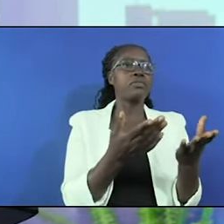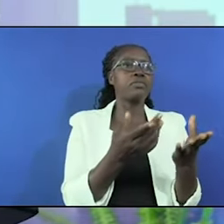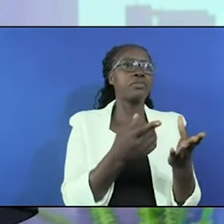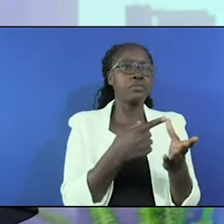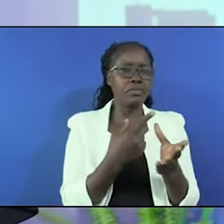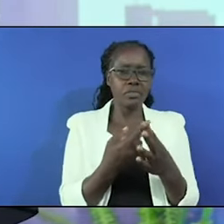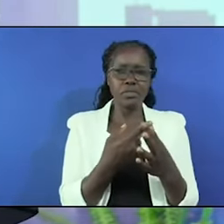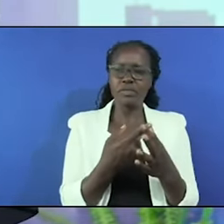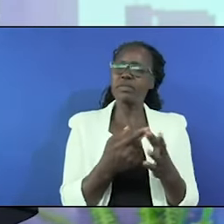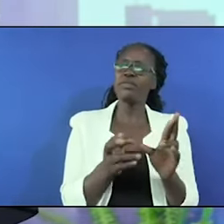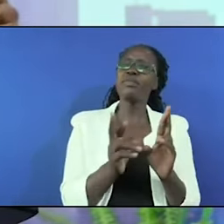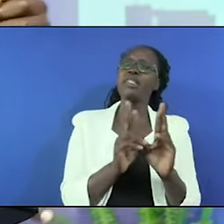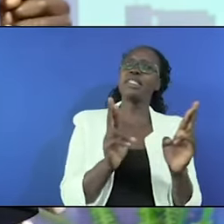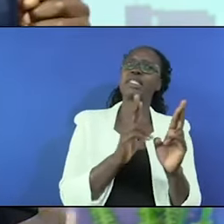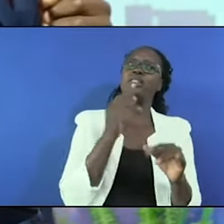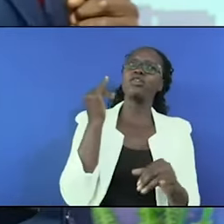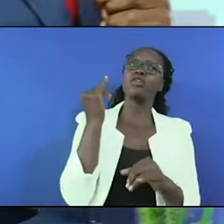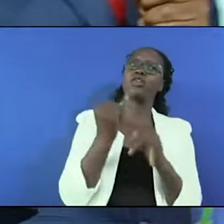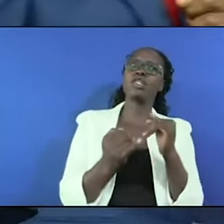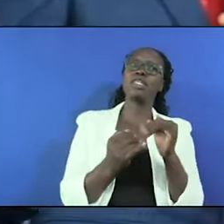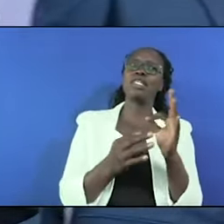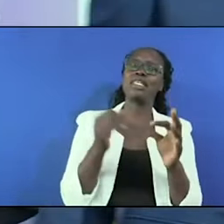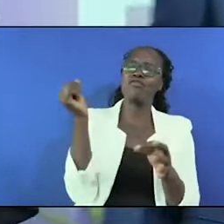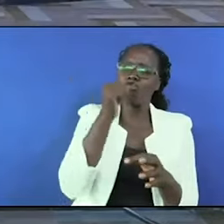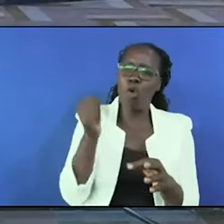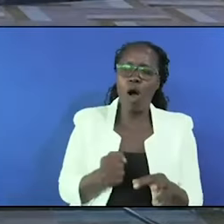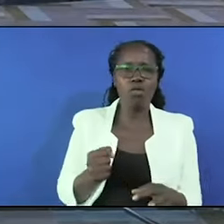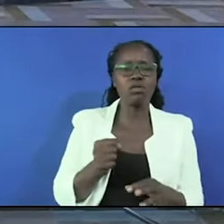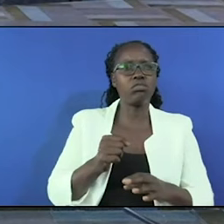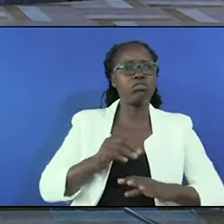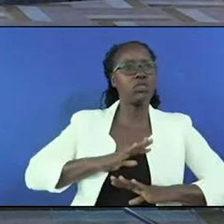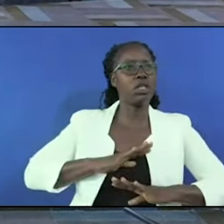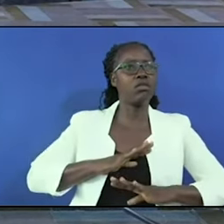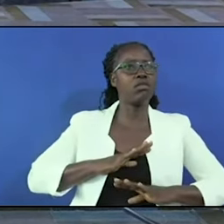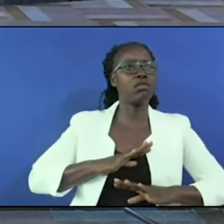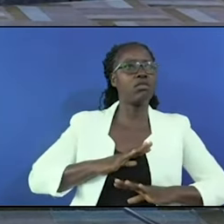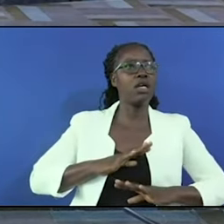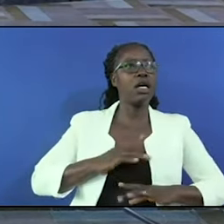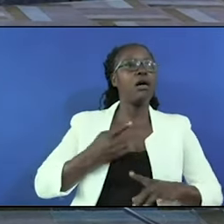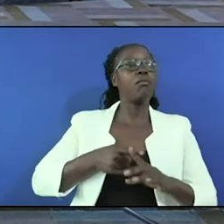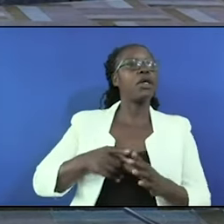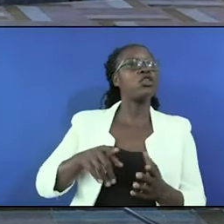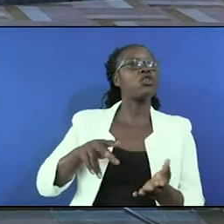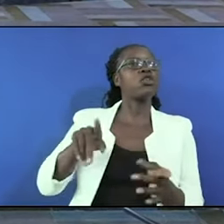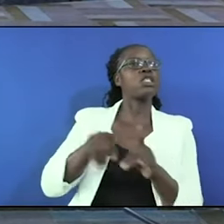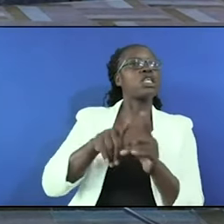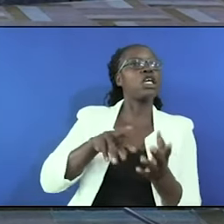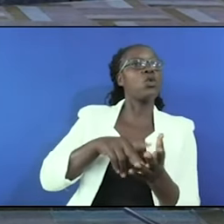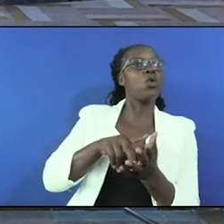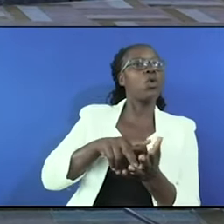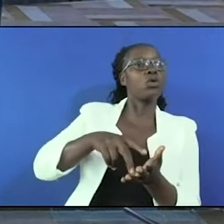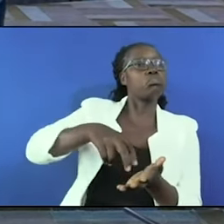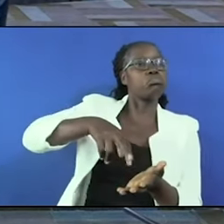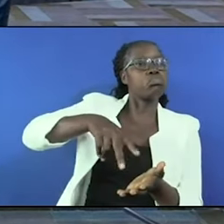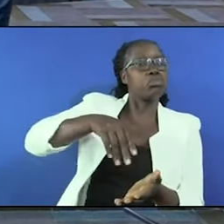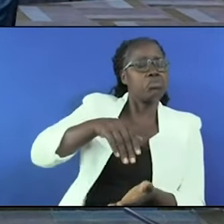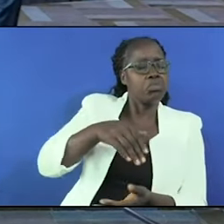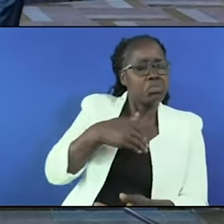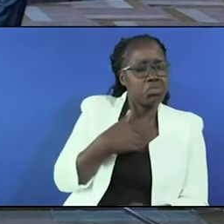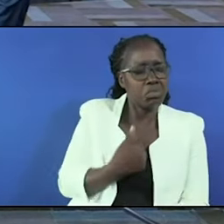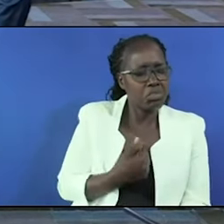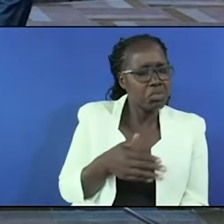they have come to a conclusion that if you are old enough and you are walking like this, God has given you many